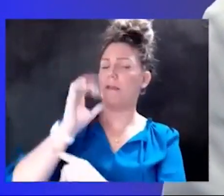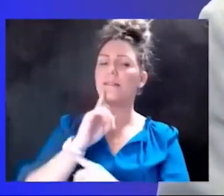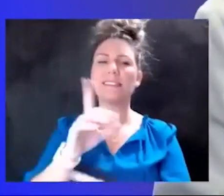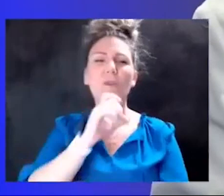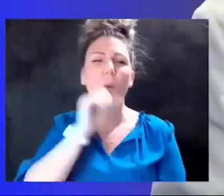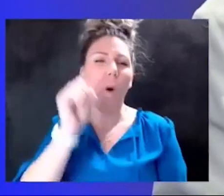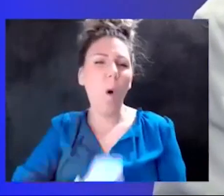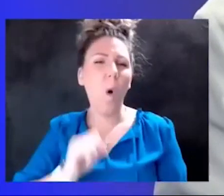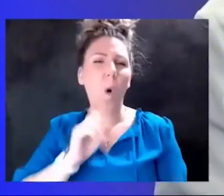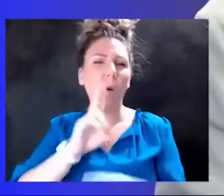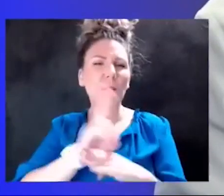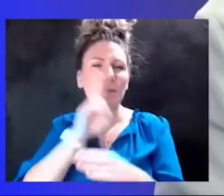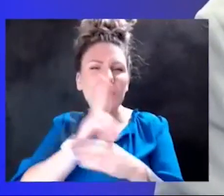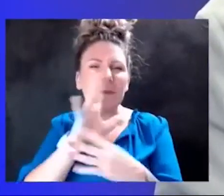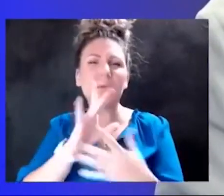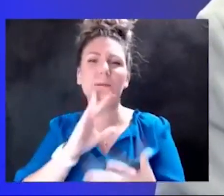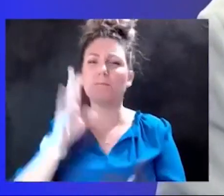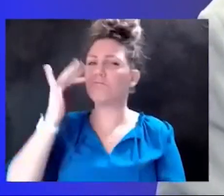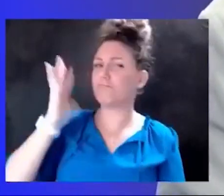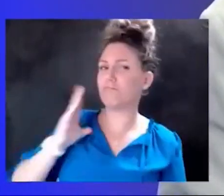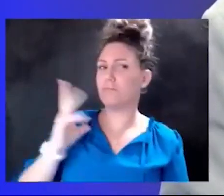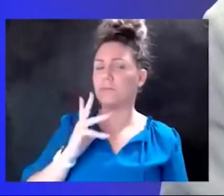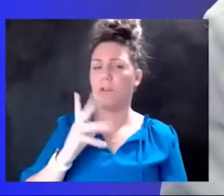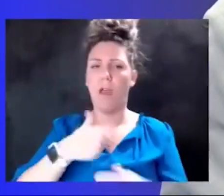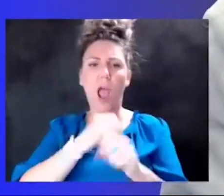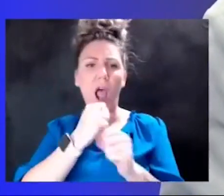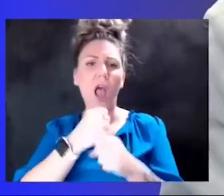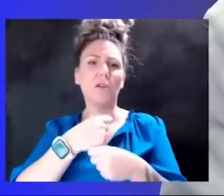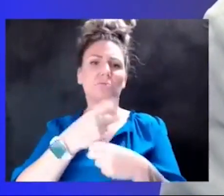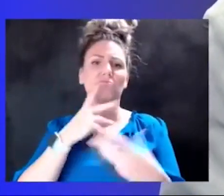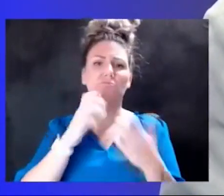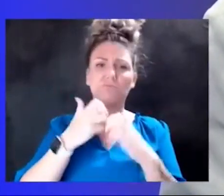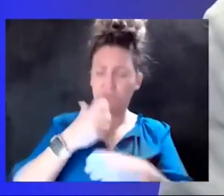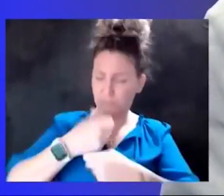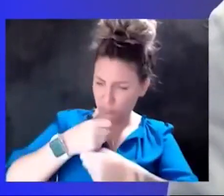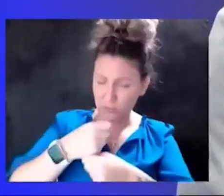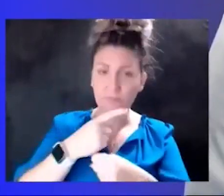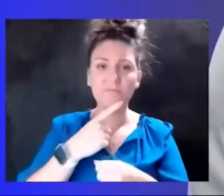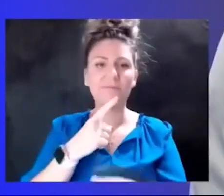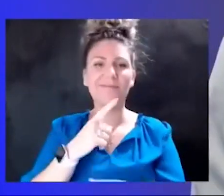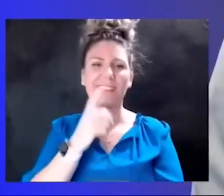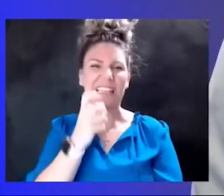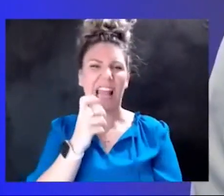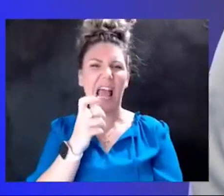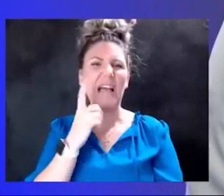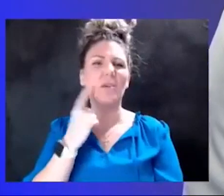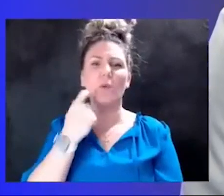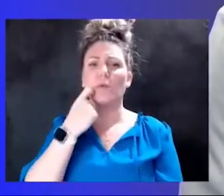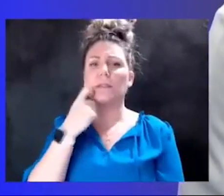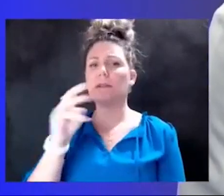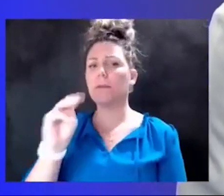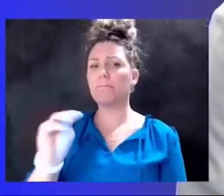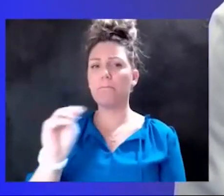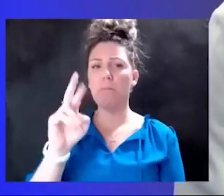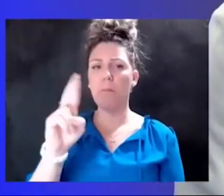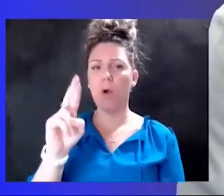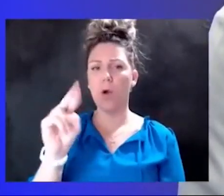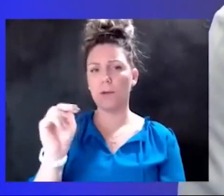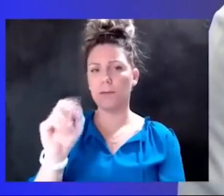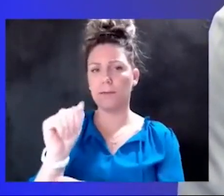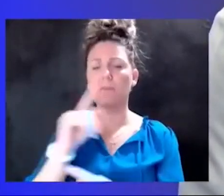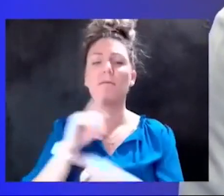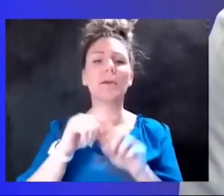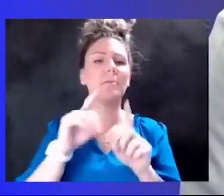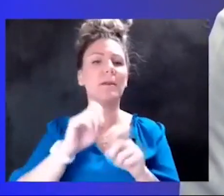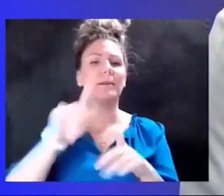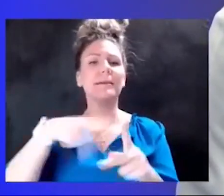platforms, not as maybe unheard of as the mRNA vaccine. So, but you know, we use these types of